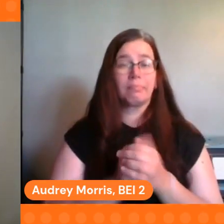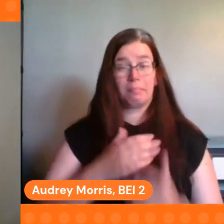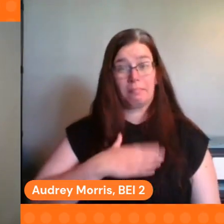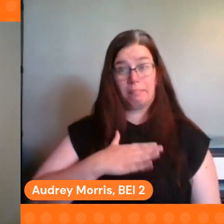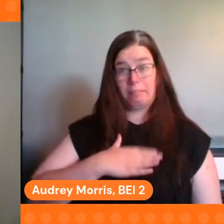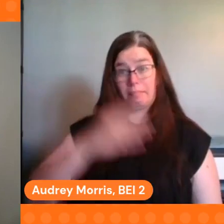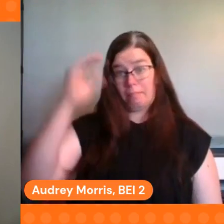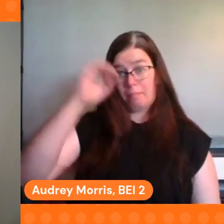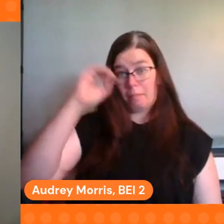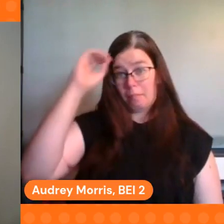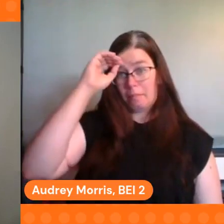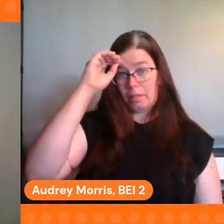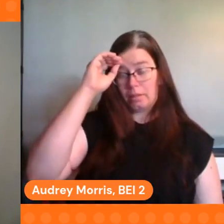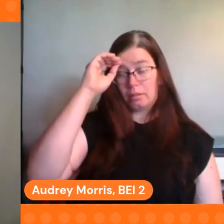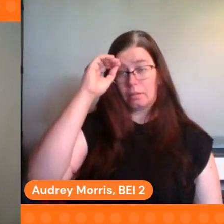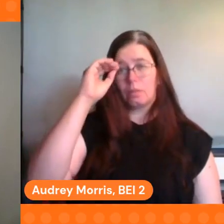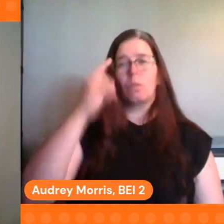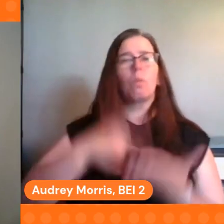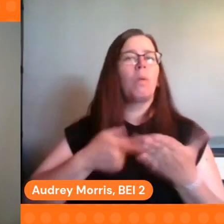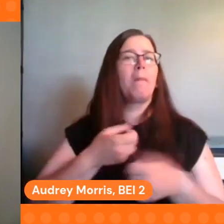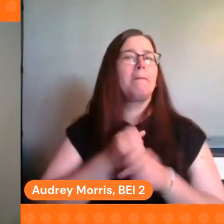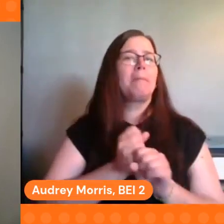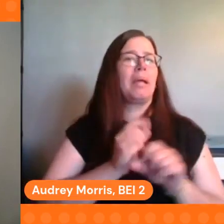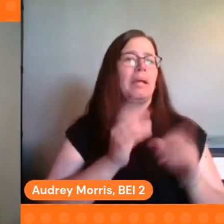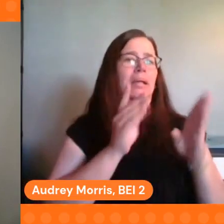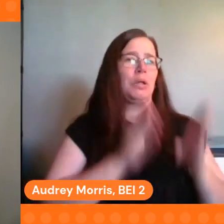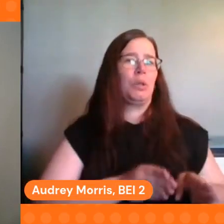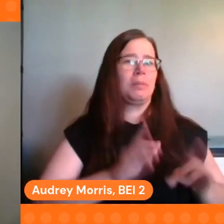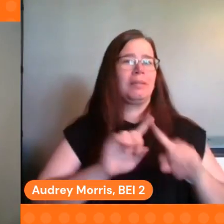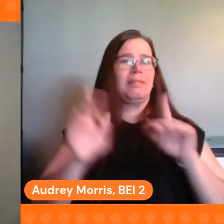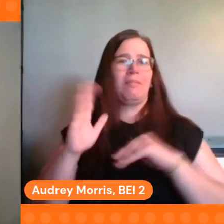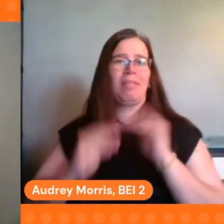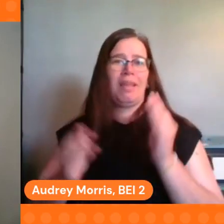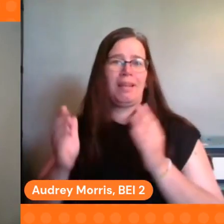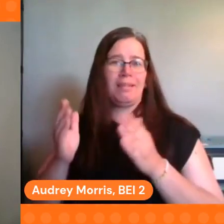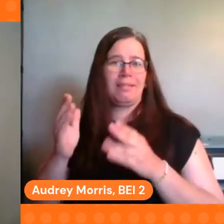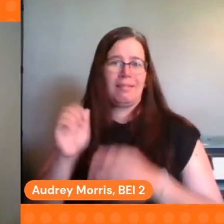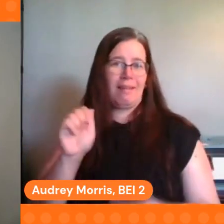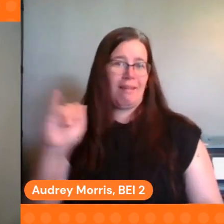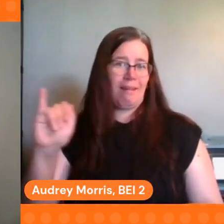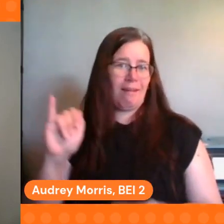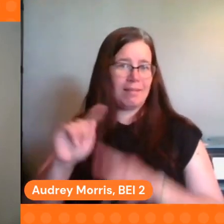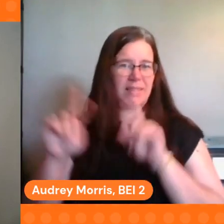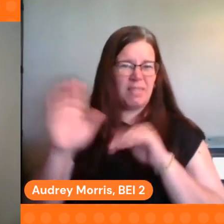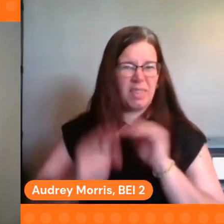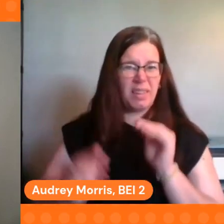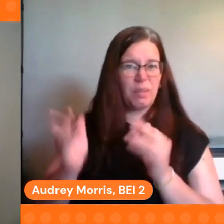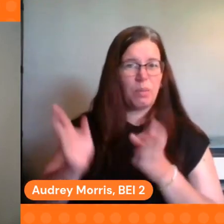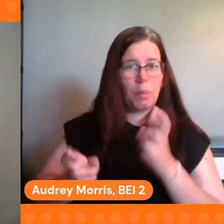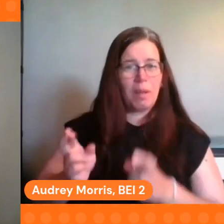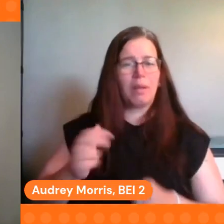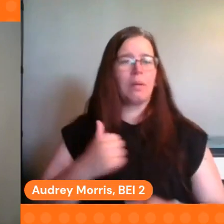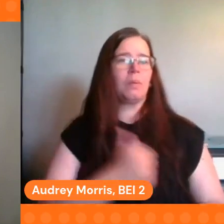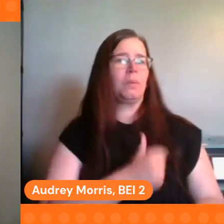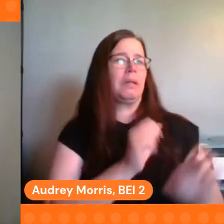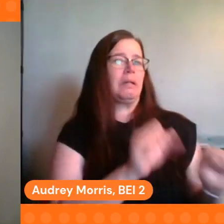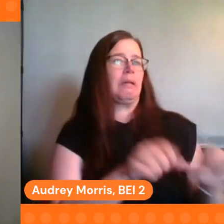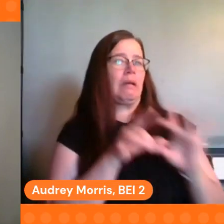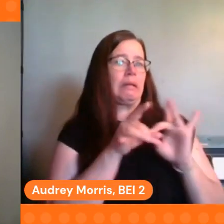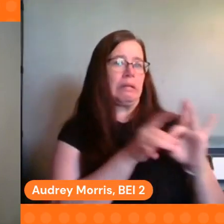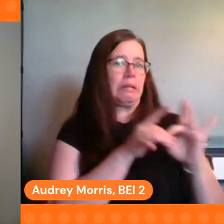think what makes human different from AI and robot is our ability to connect and work